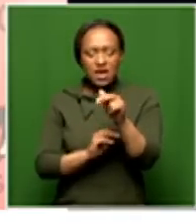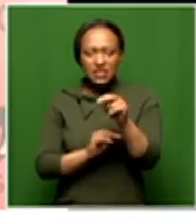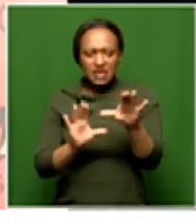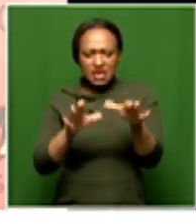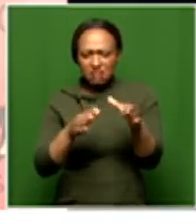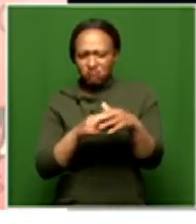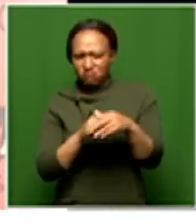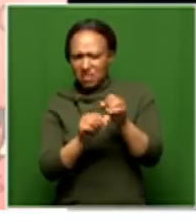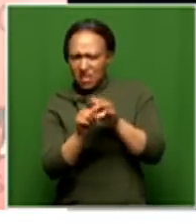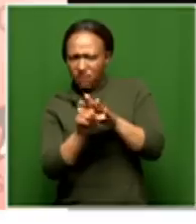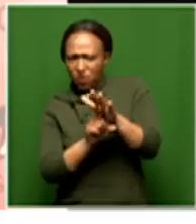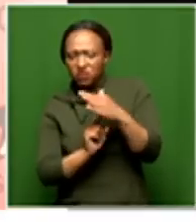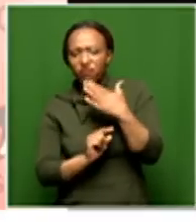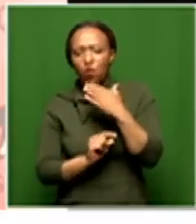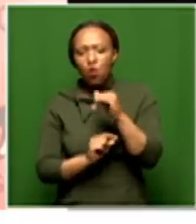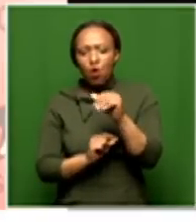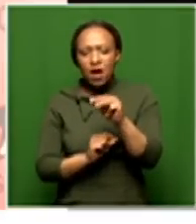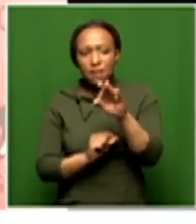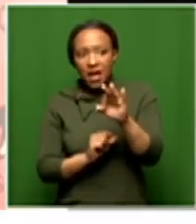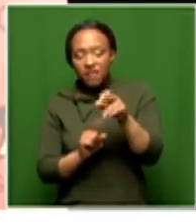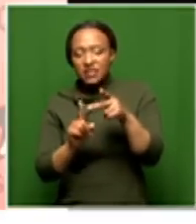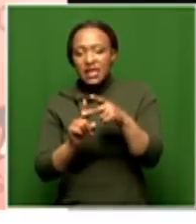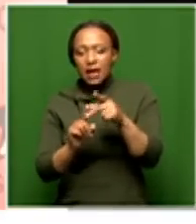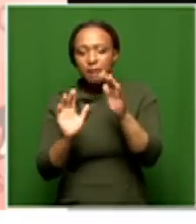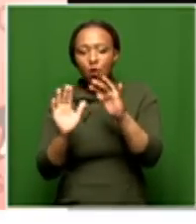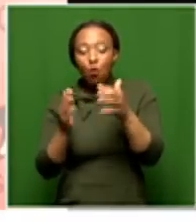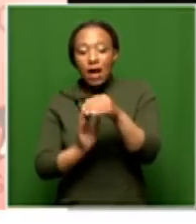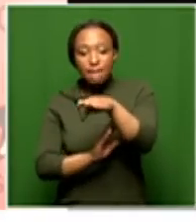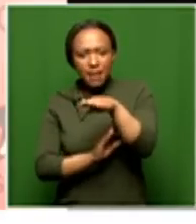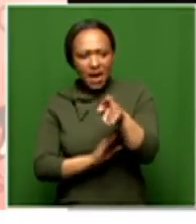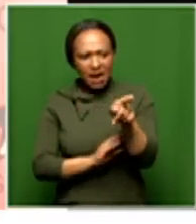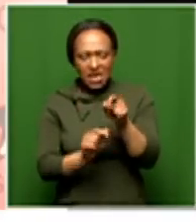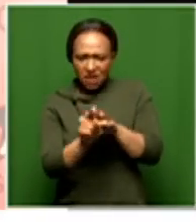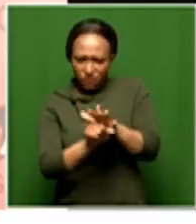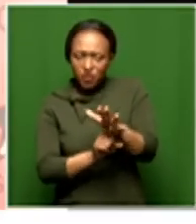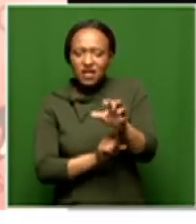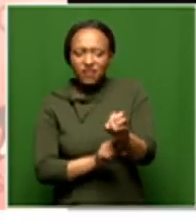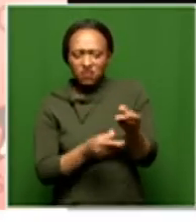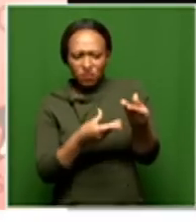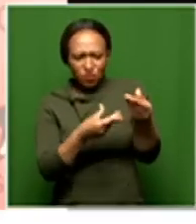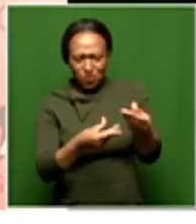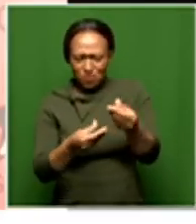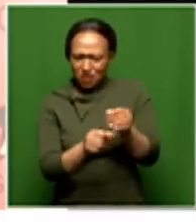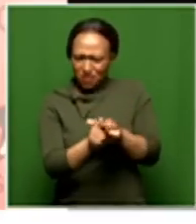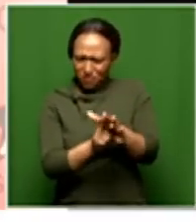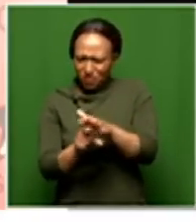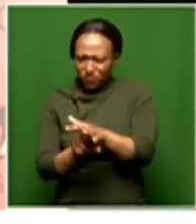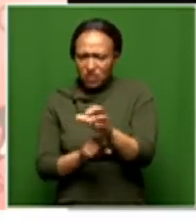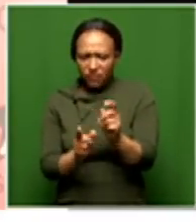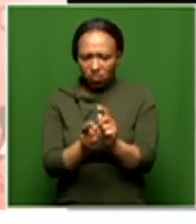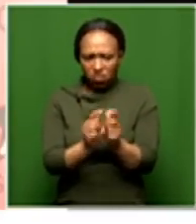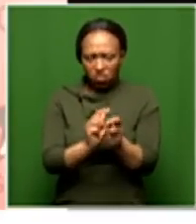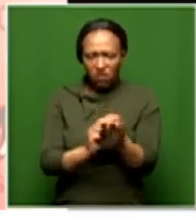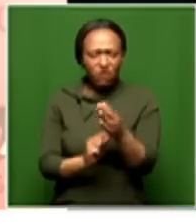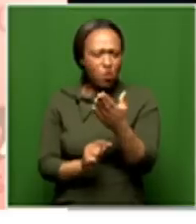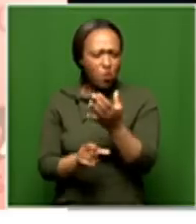the influence of the IMF and the World Bank in those documents. And this worries us that such an institution can have so much